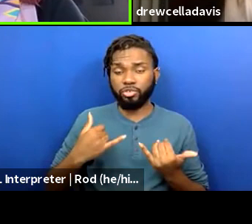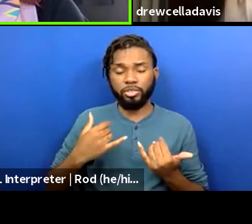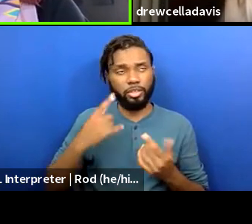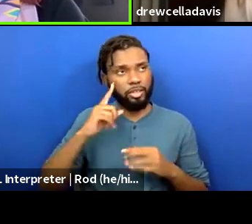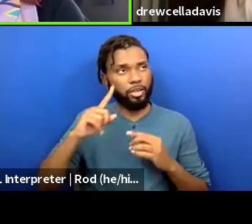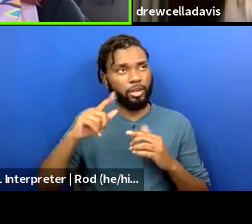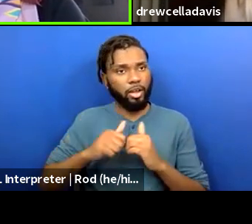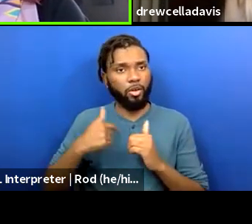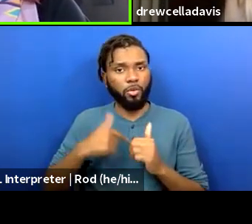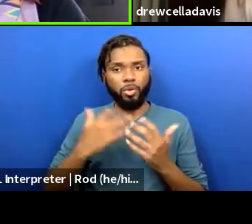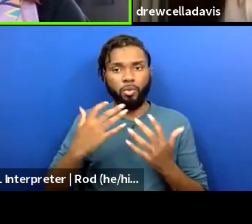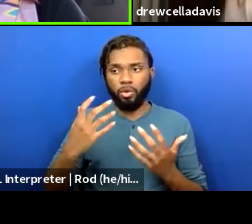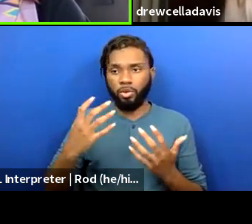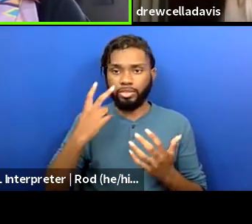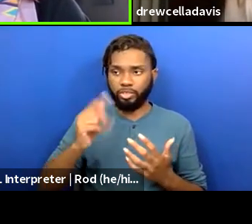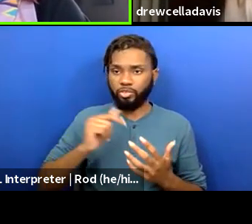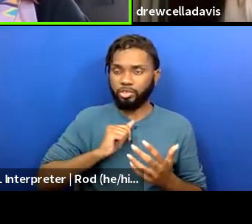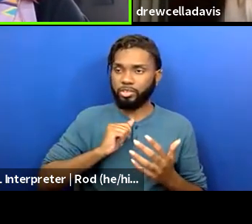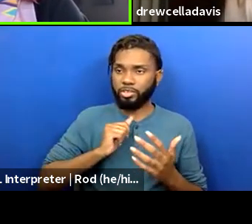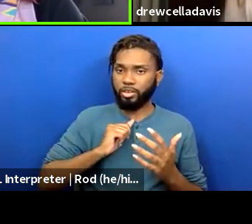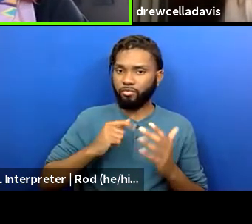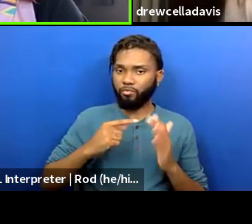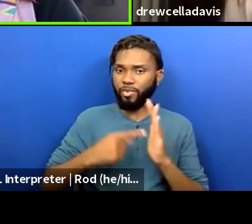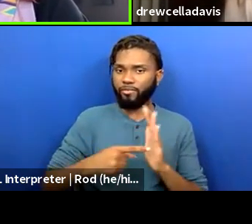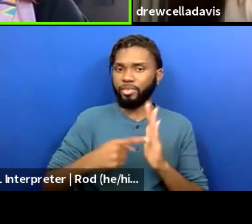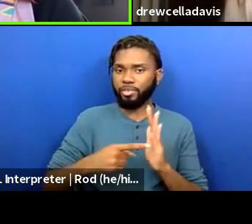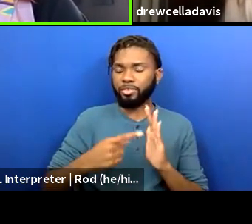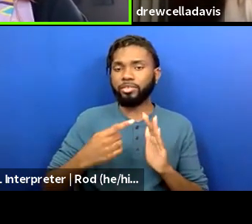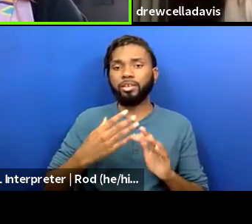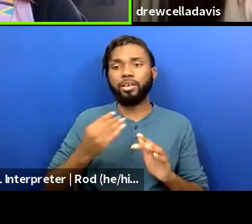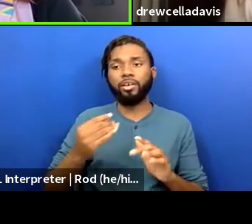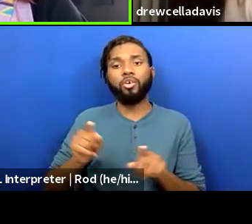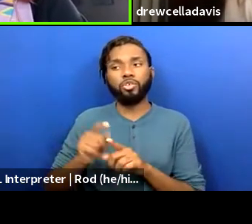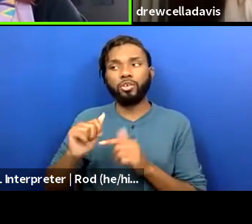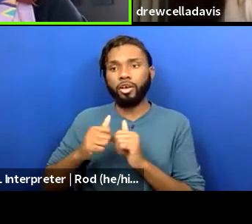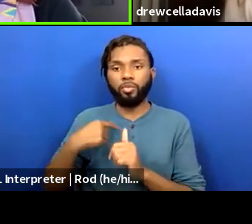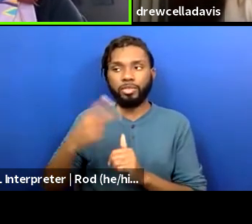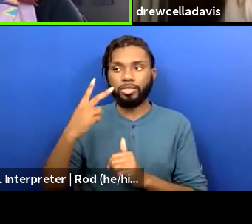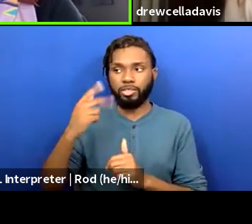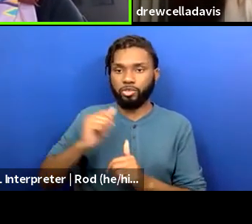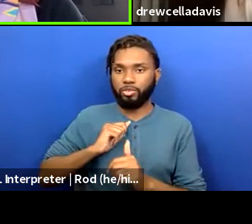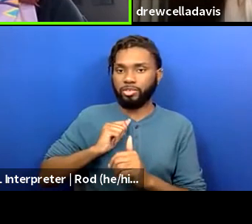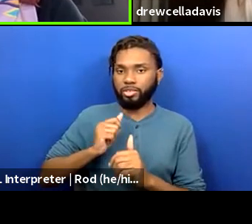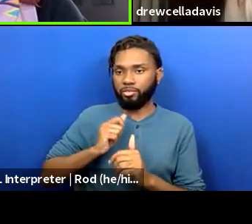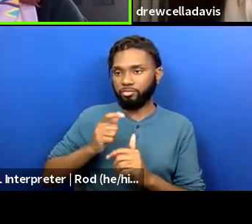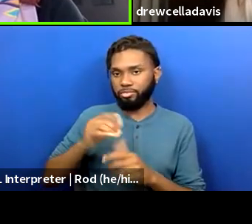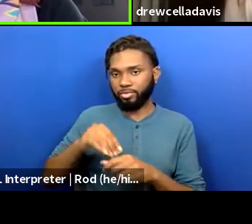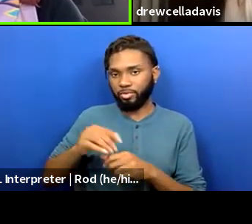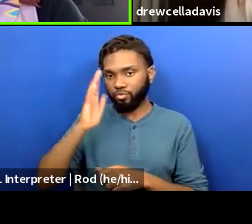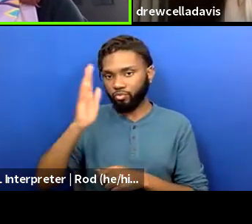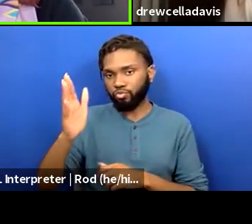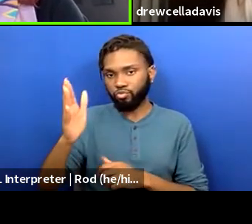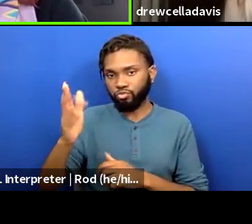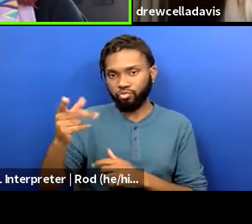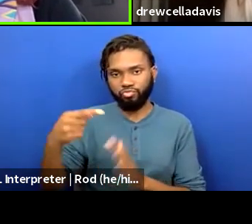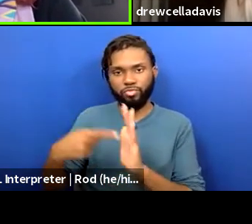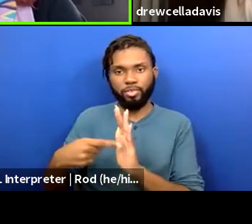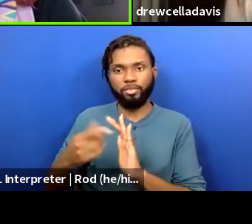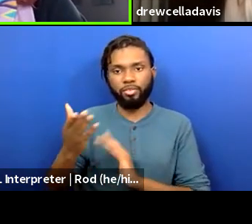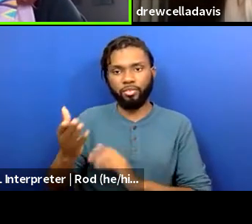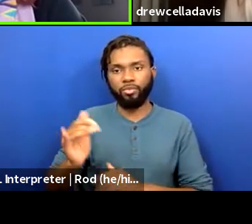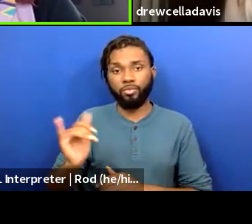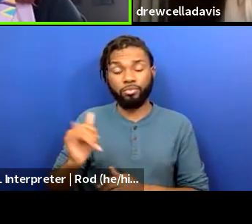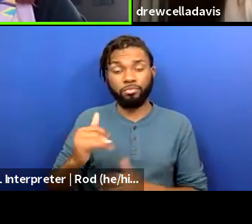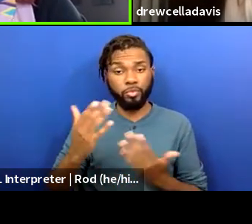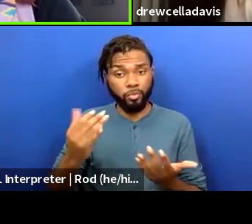ourselves reflected, but also in how we see ourselves reflected in the future. So if you all can just